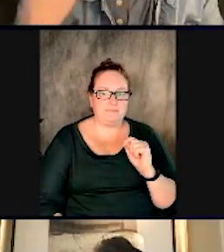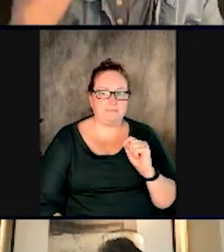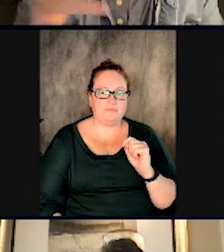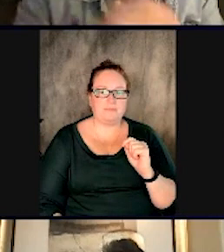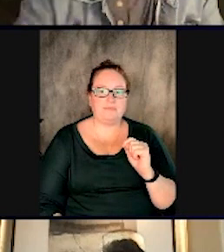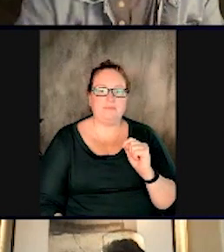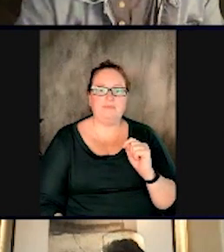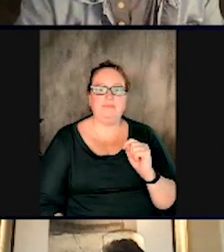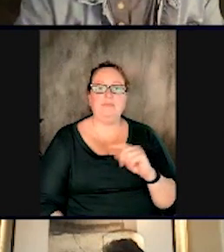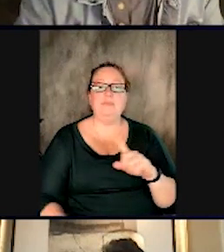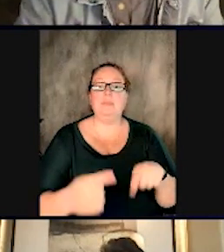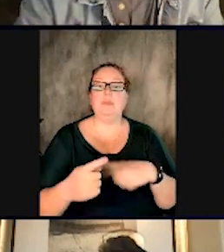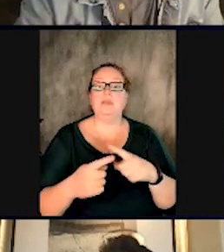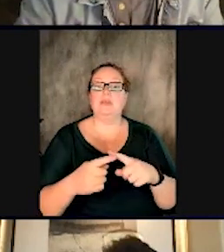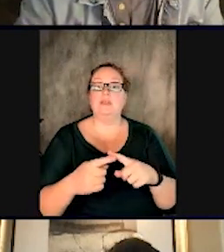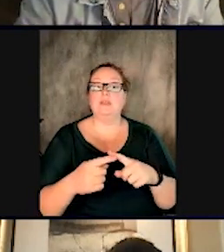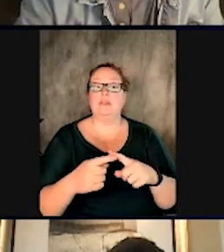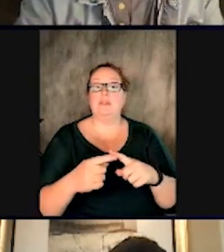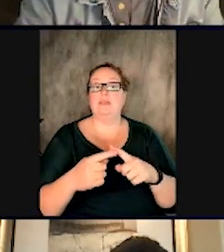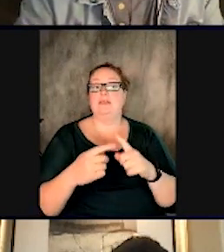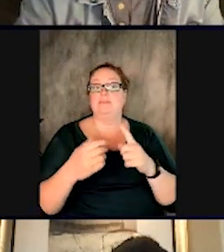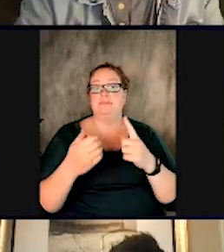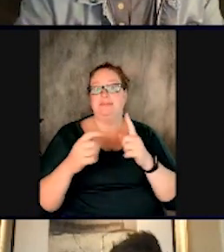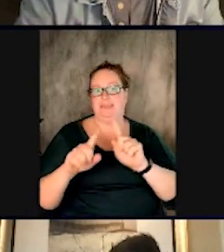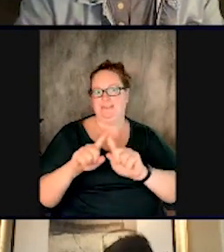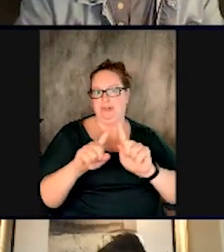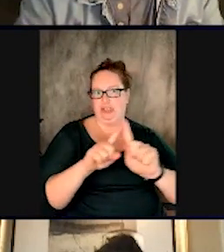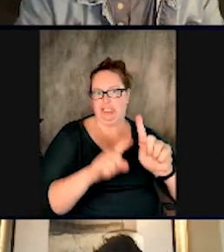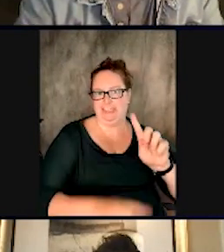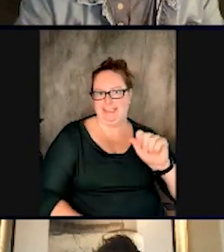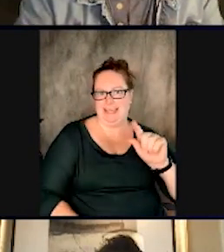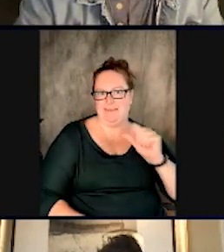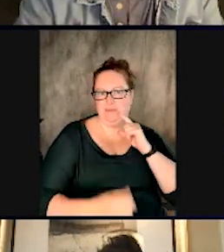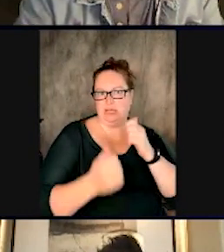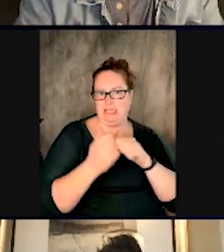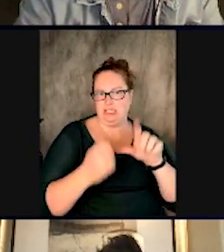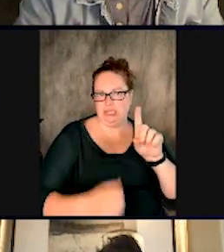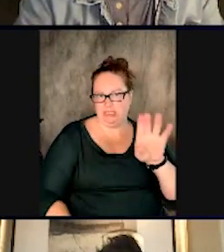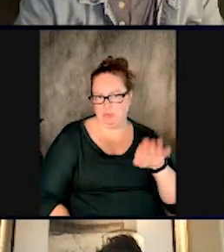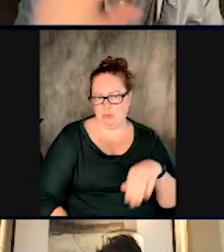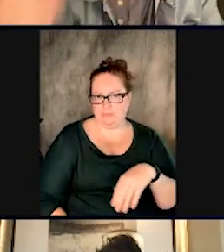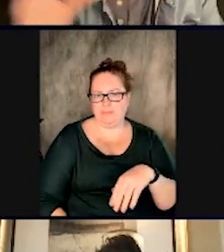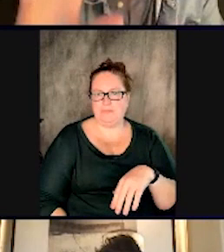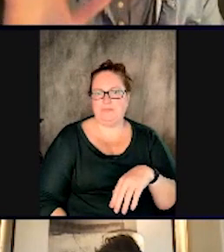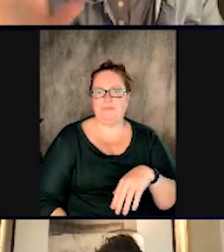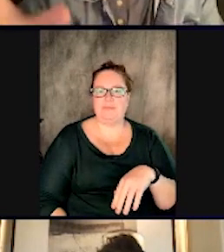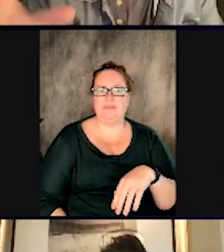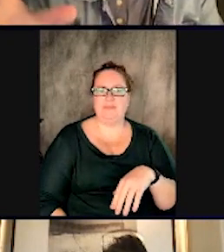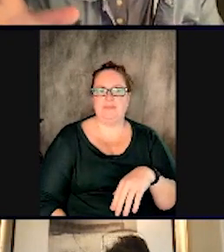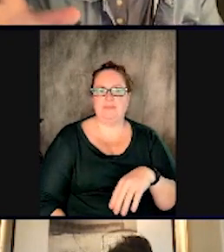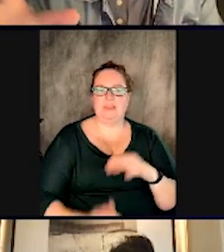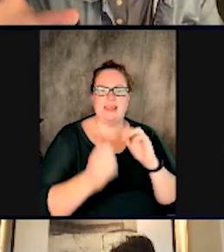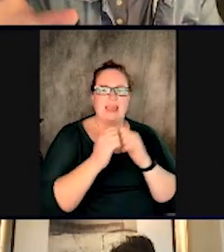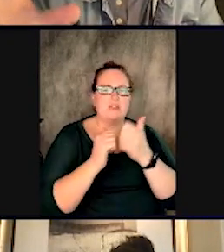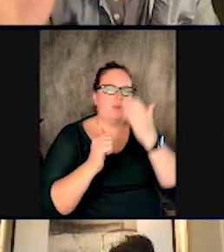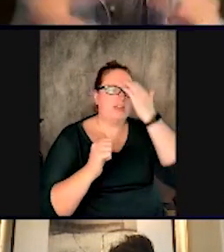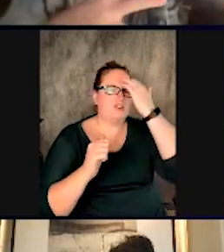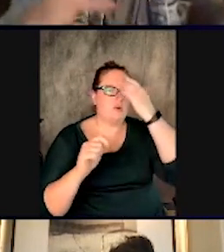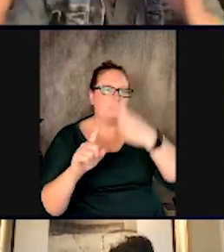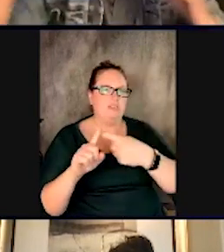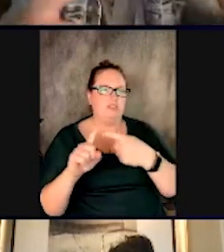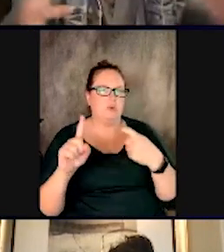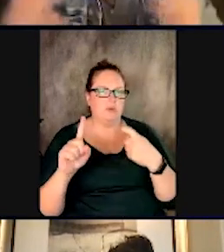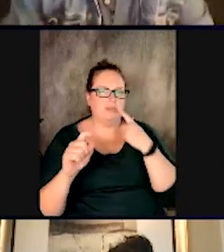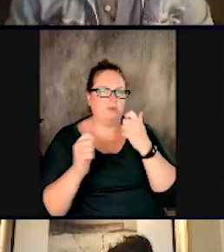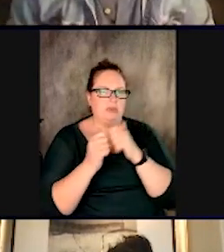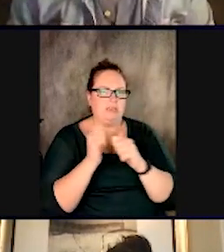So when differentiating between data, right, in each dashboard, how do I know the source of that data? Like what